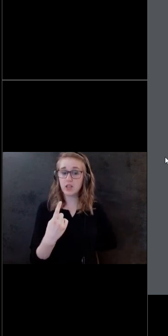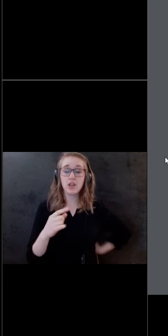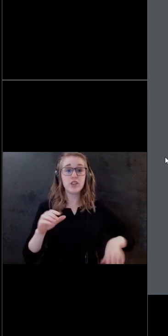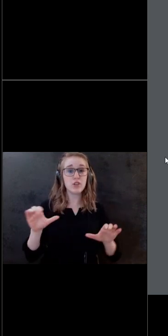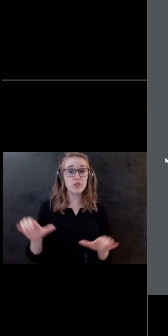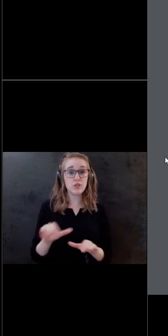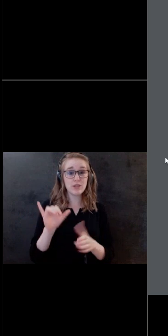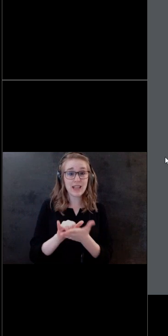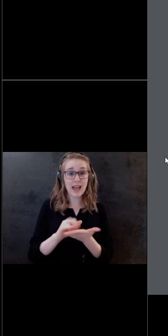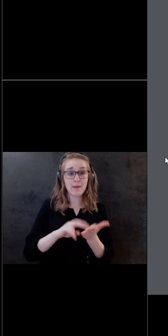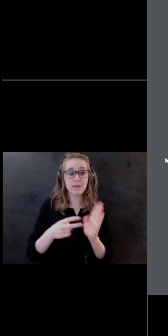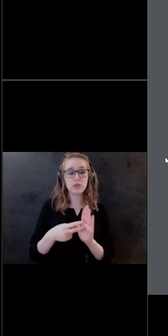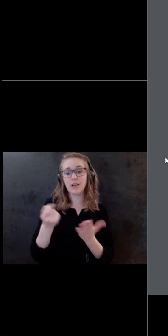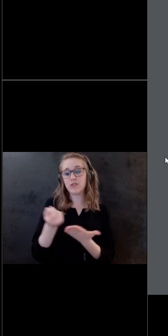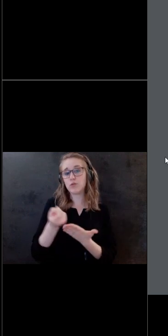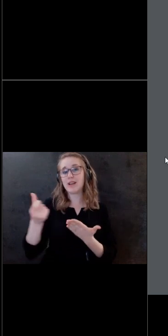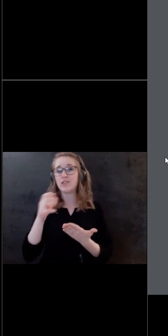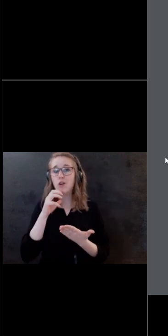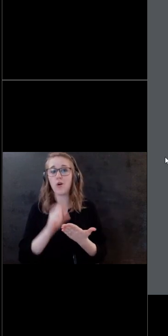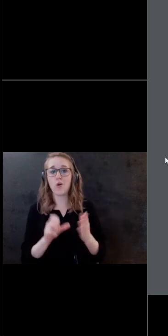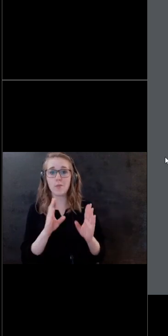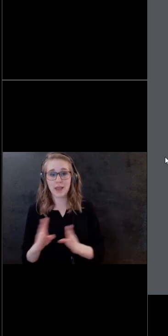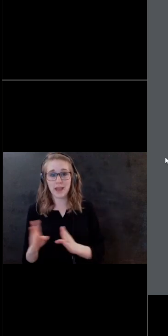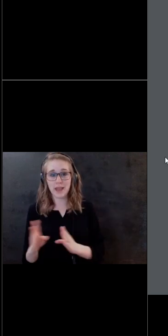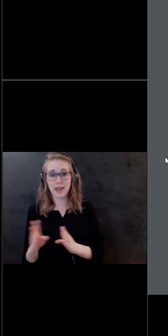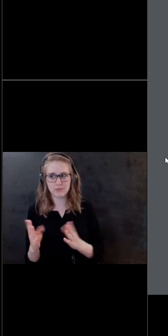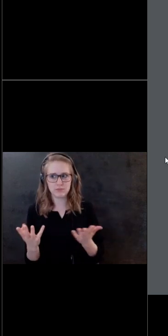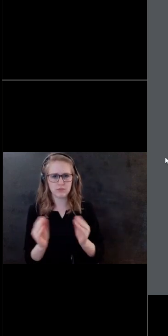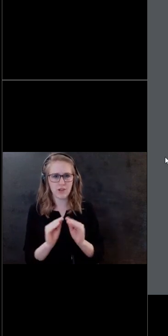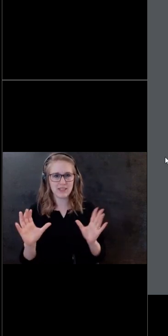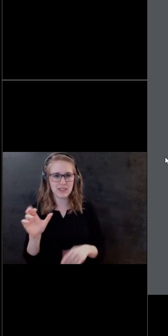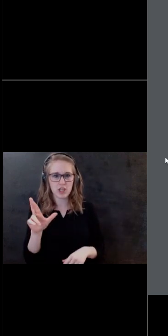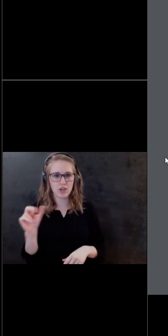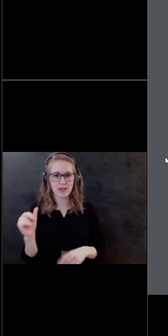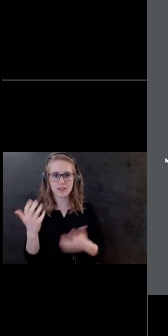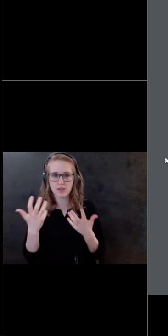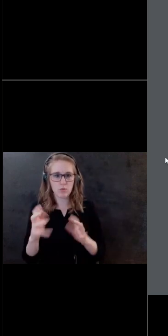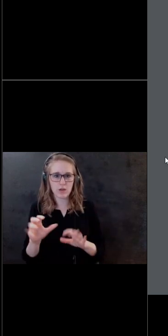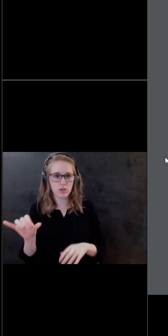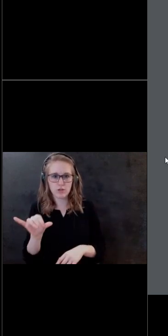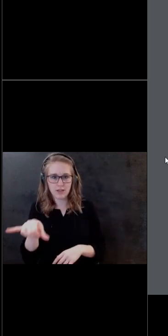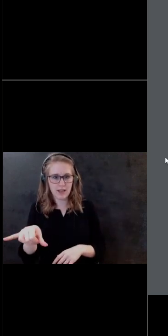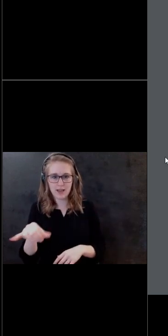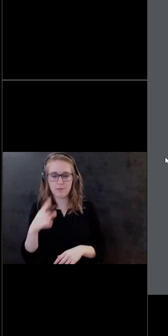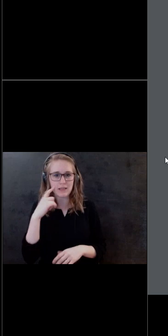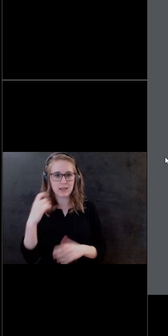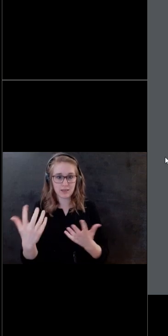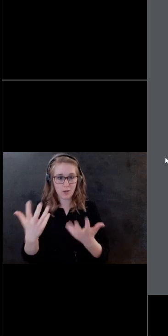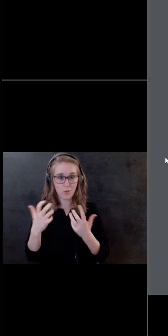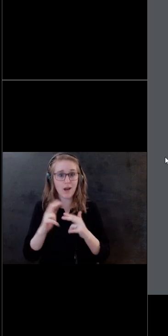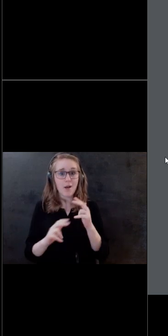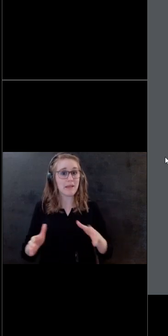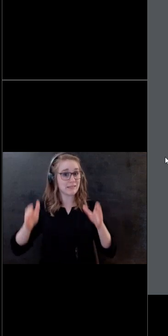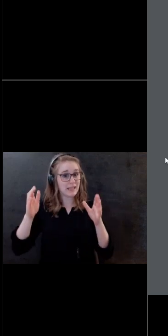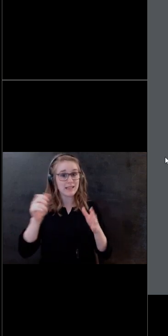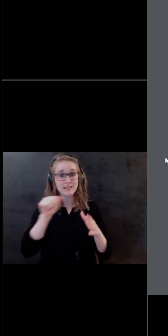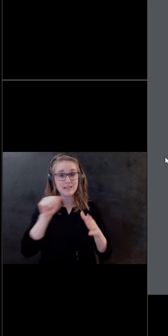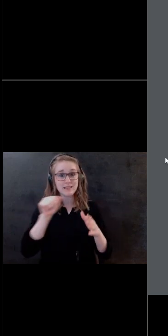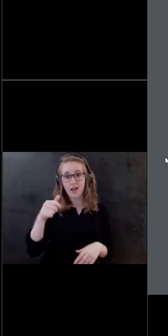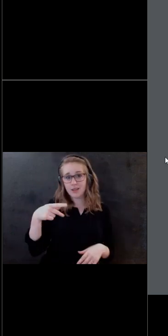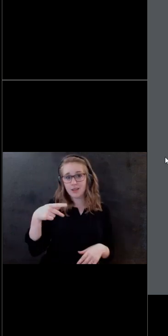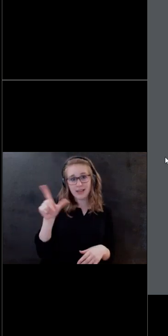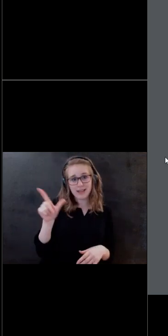had to eradicate the old plan, which obviously the CRA did not want to do that because they wanted a building. And